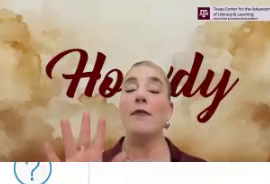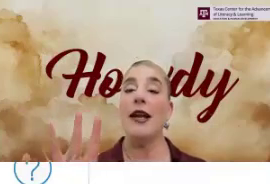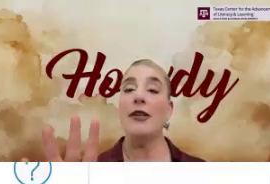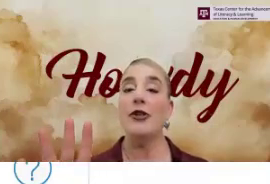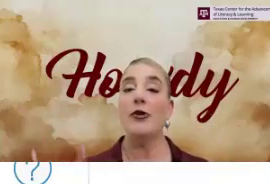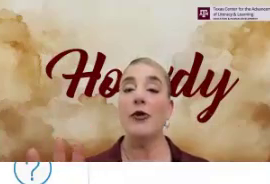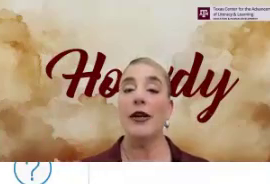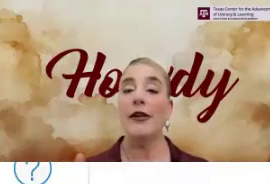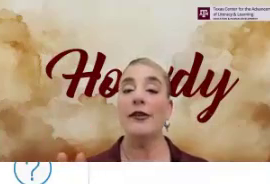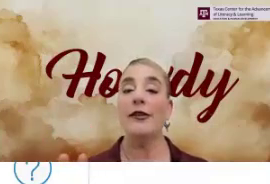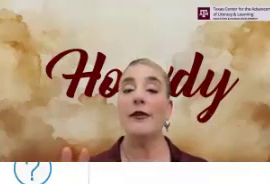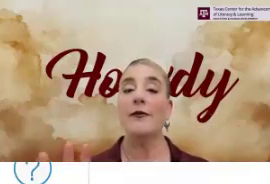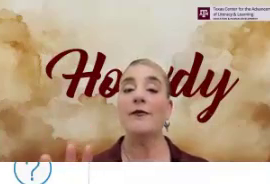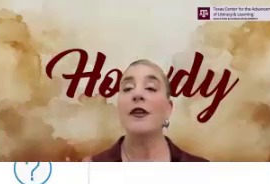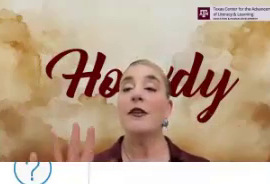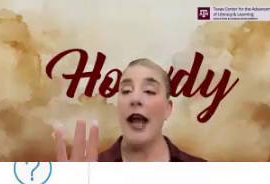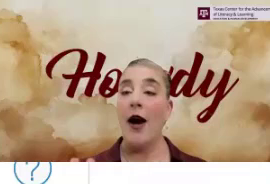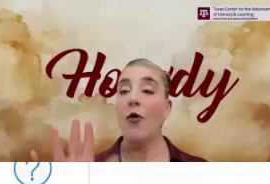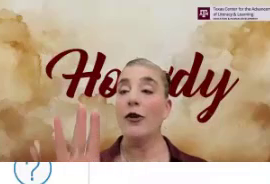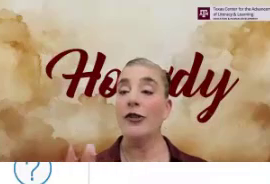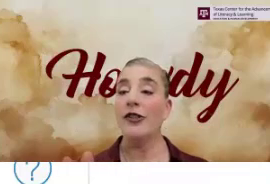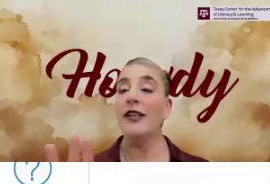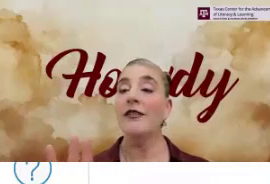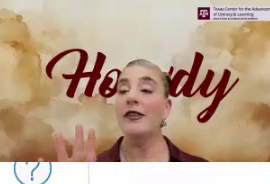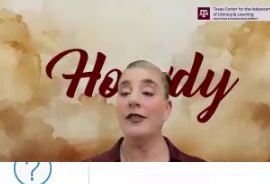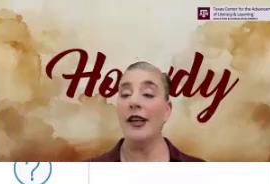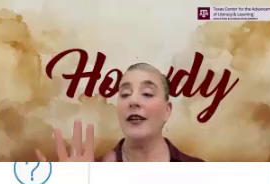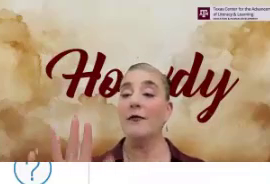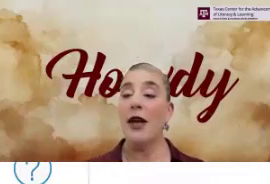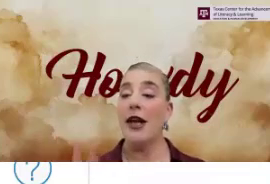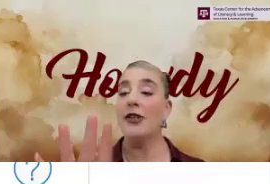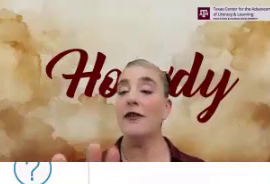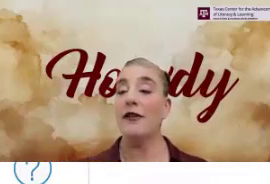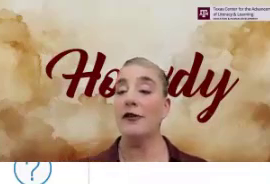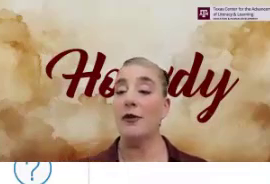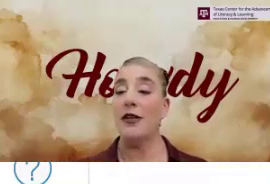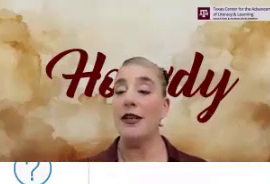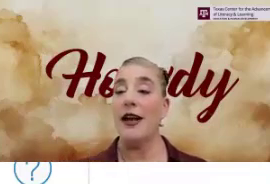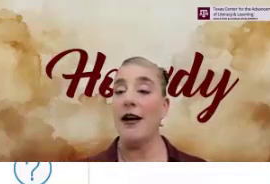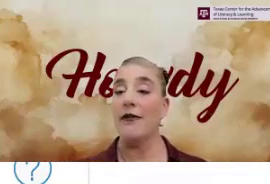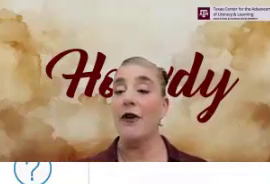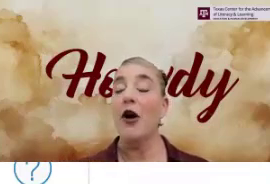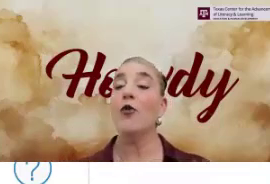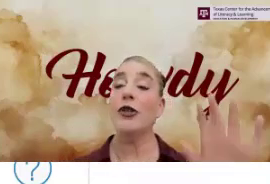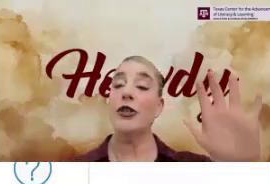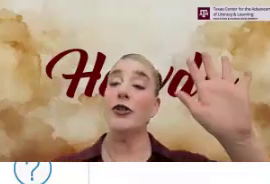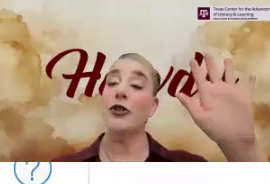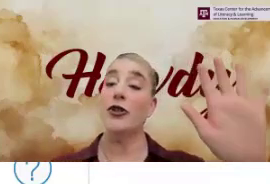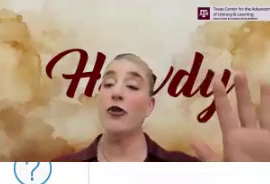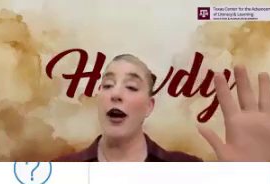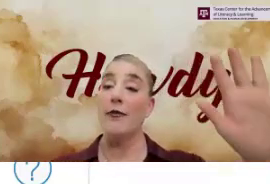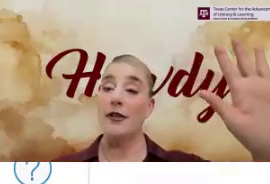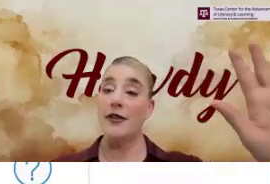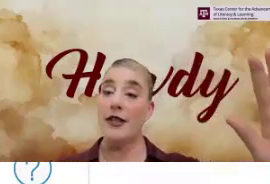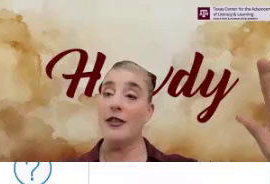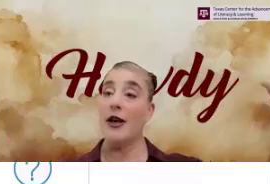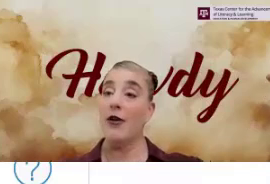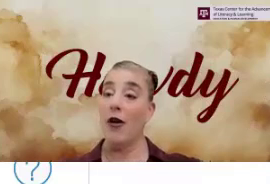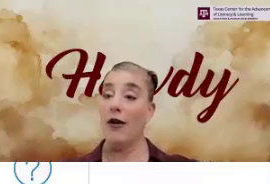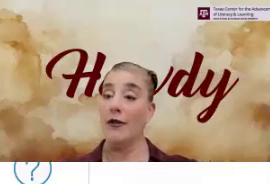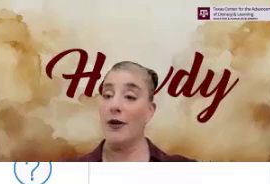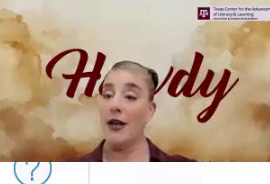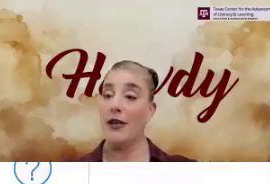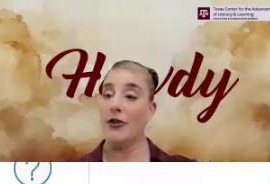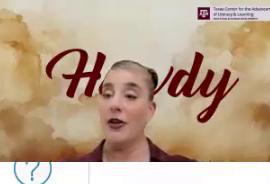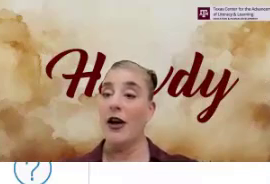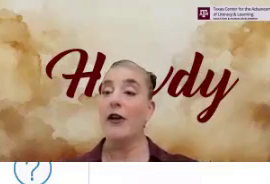but what it may do is now we're seeing the second page of this PDF, which is described in